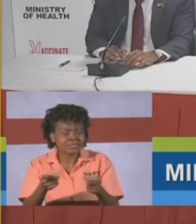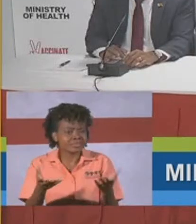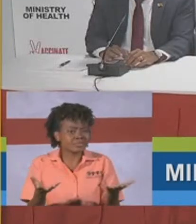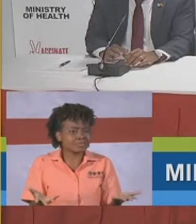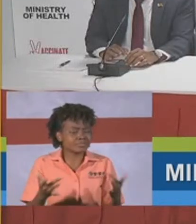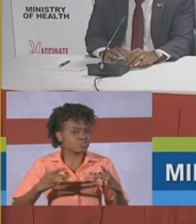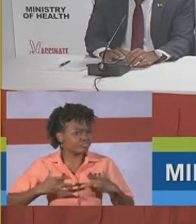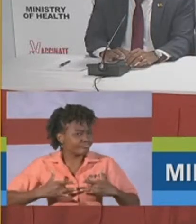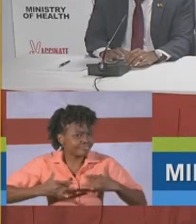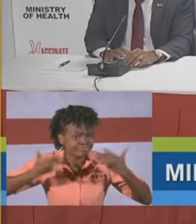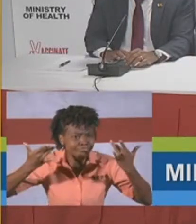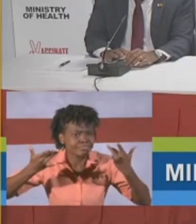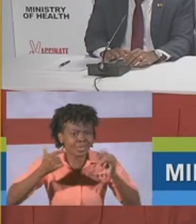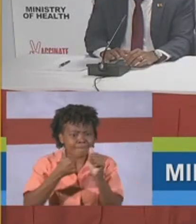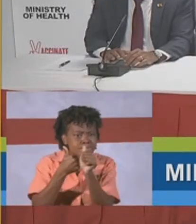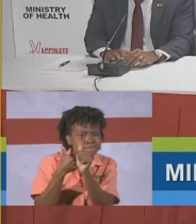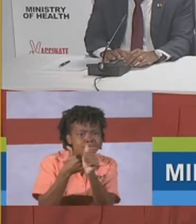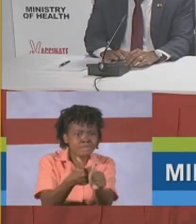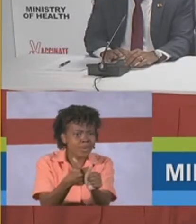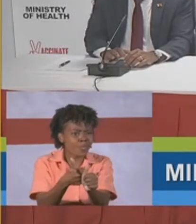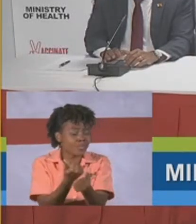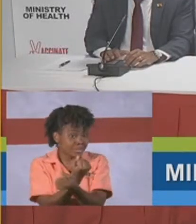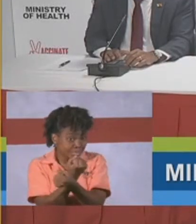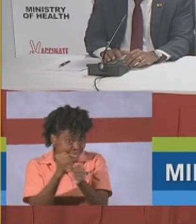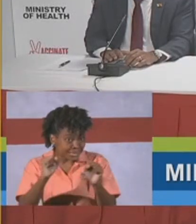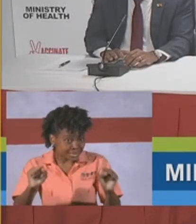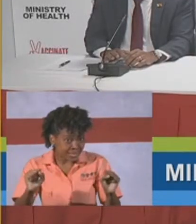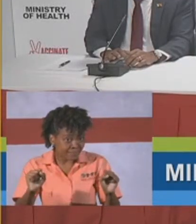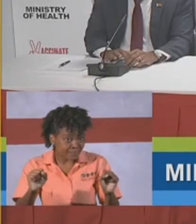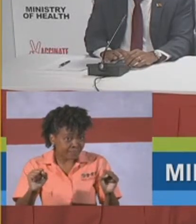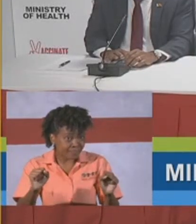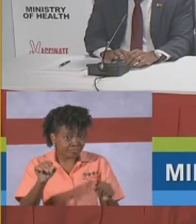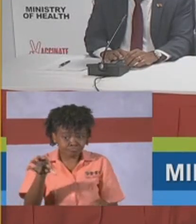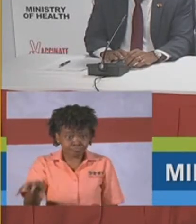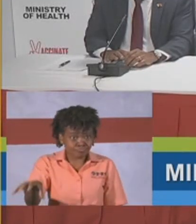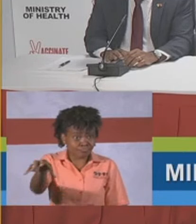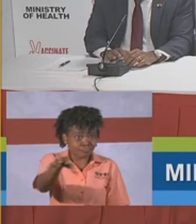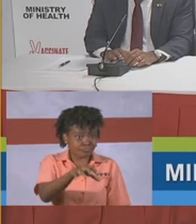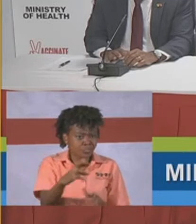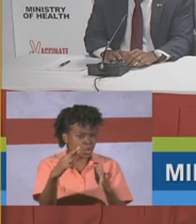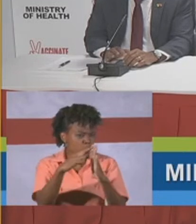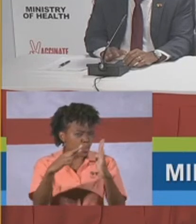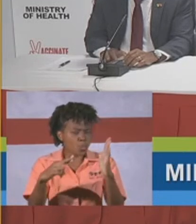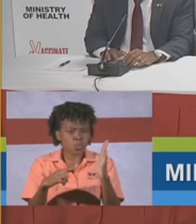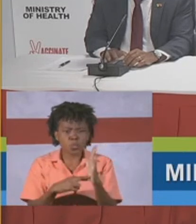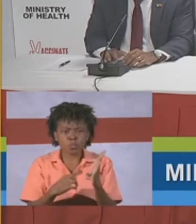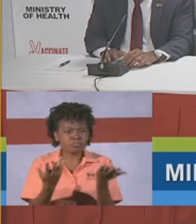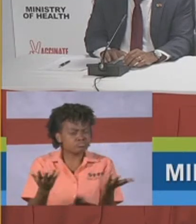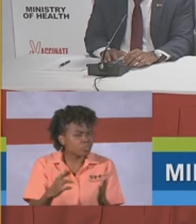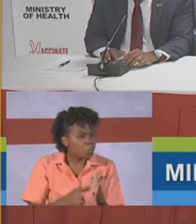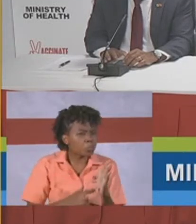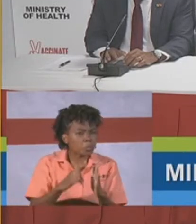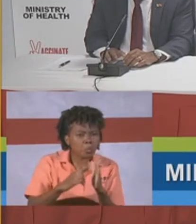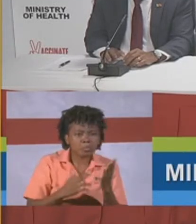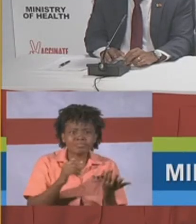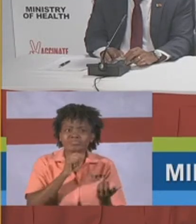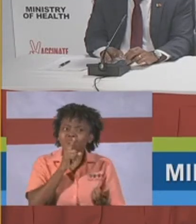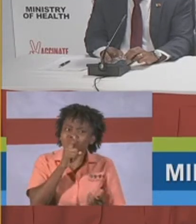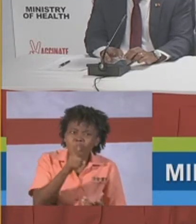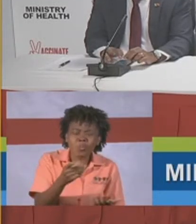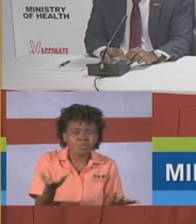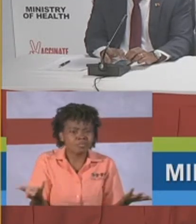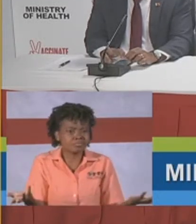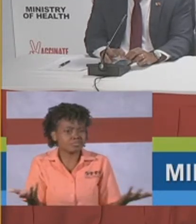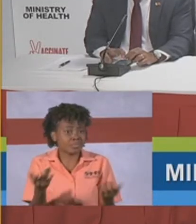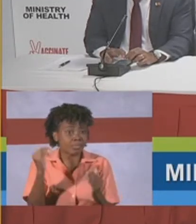you, Clint. So two things. Let me repeat. The second part of your question, the enforcement of the safe